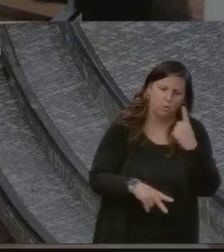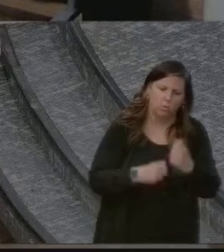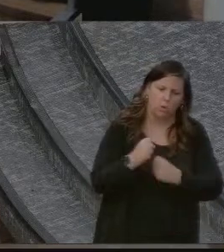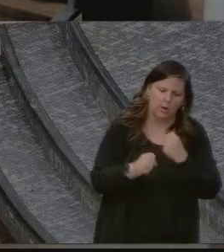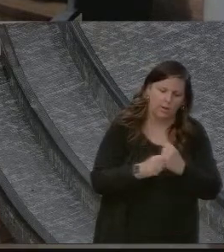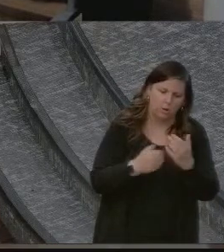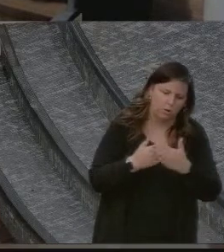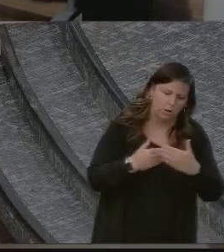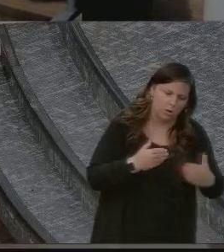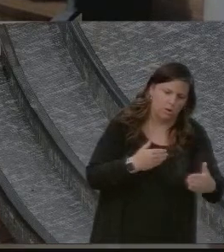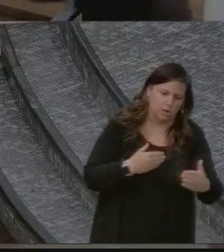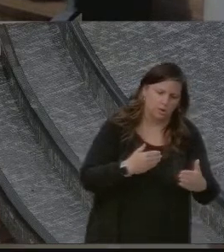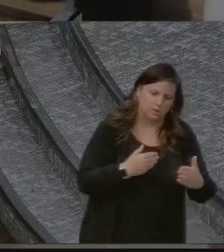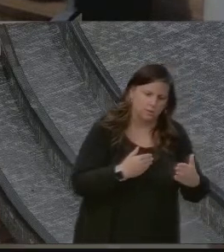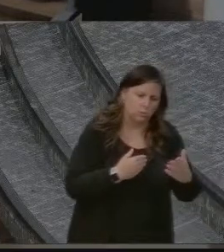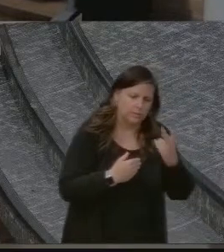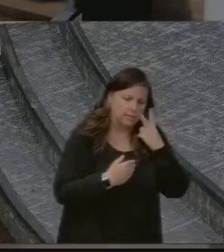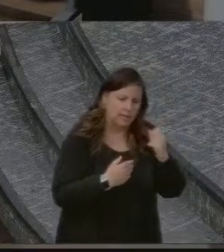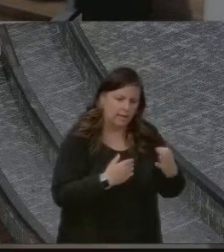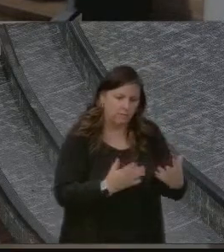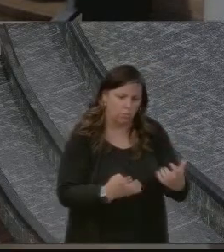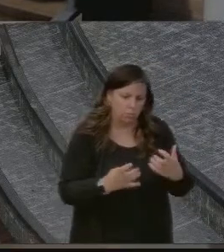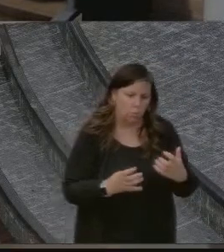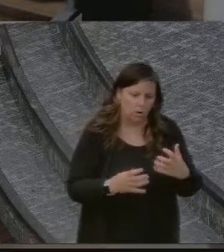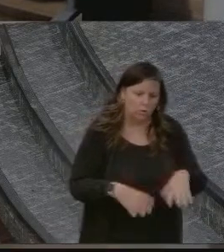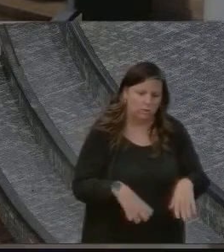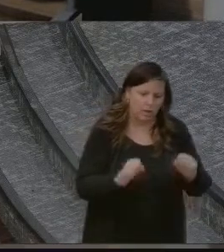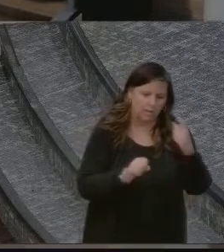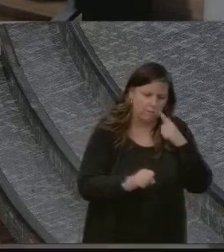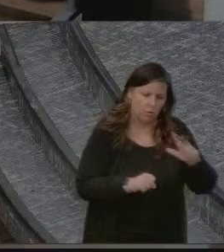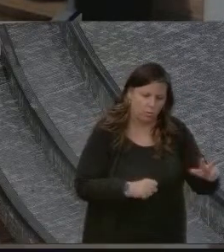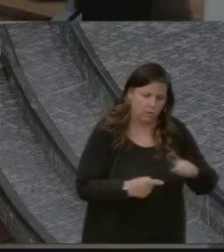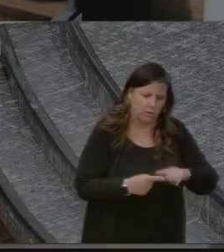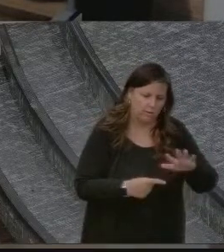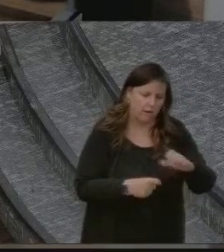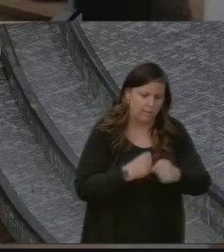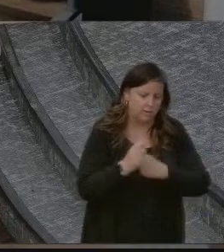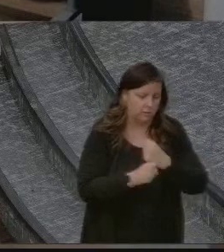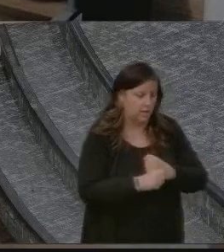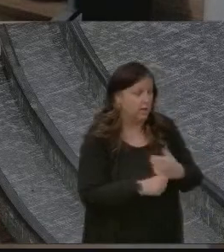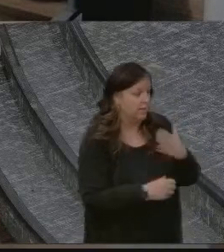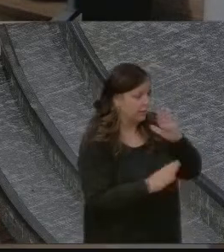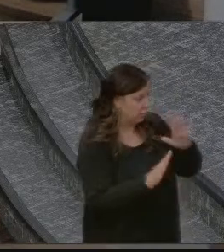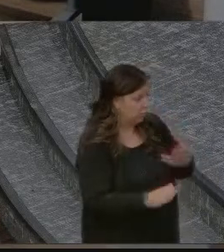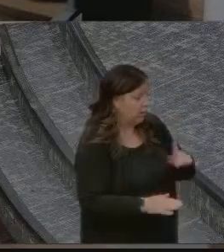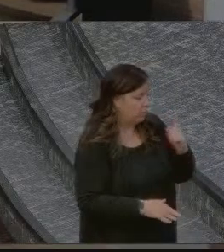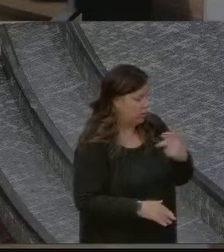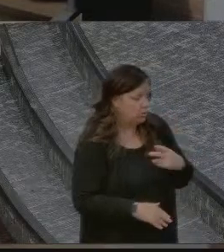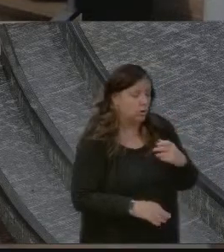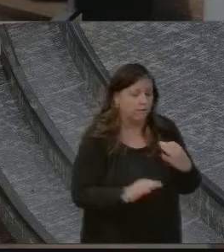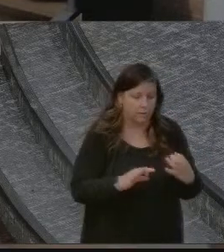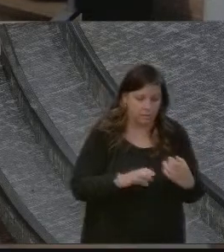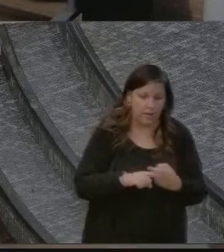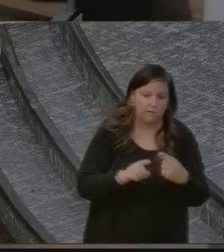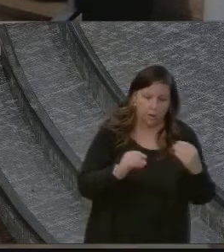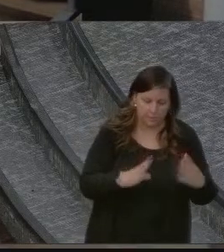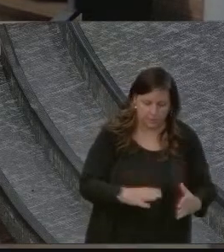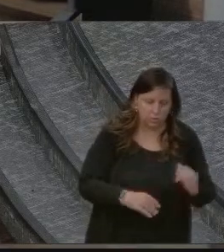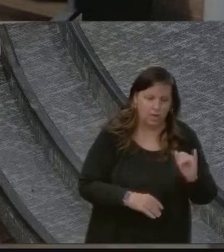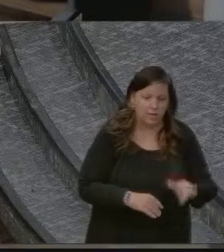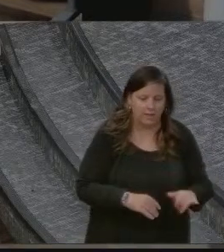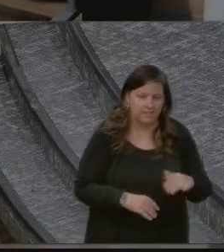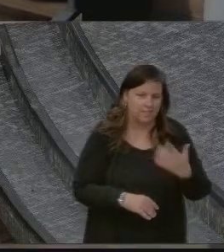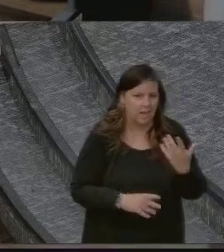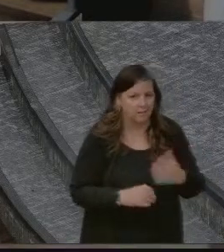5 year adoption? Great question. So definitely feedback from our teachers, which is that qualitative data,